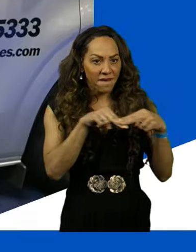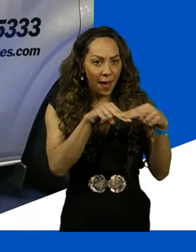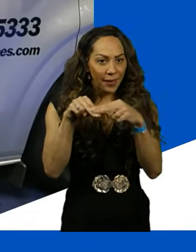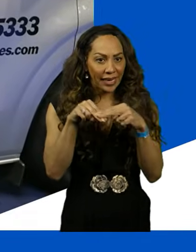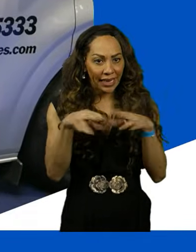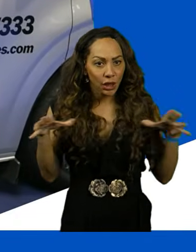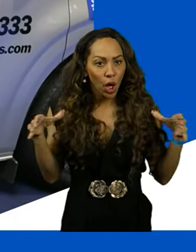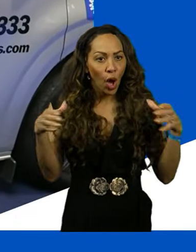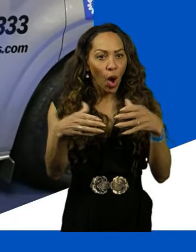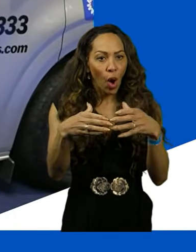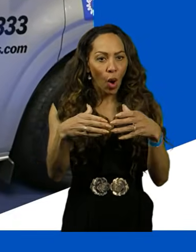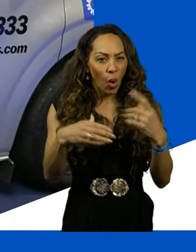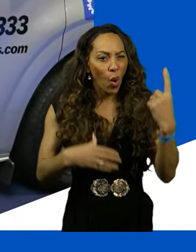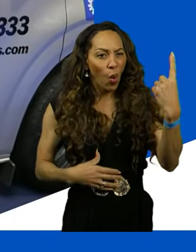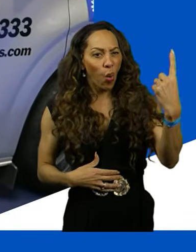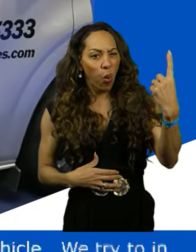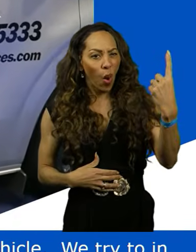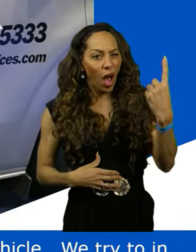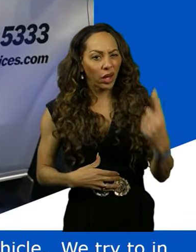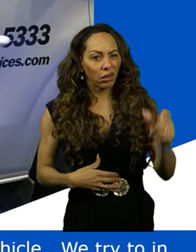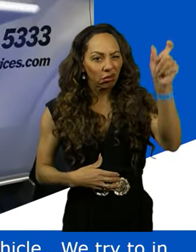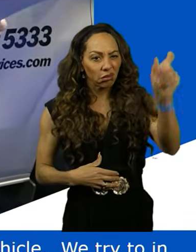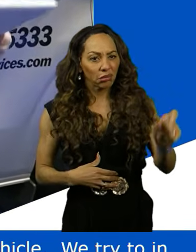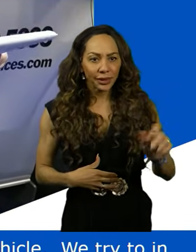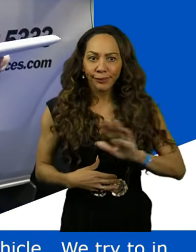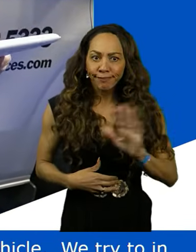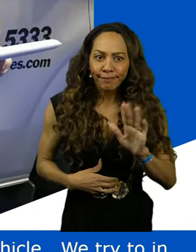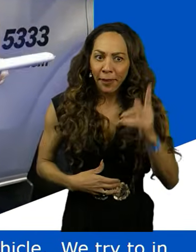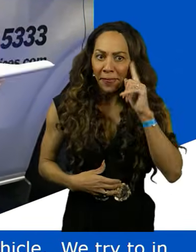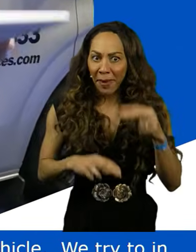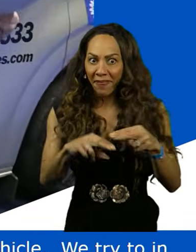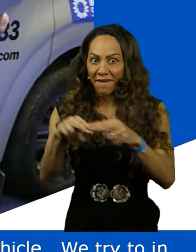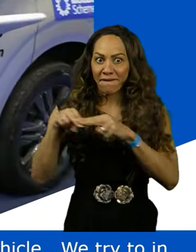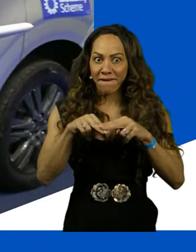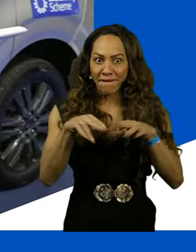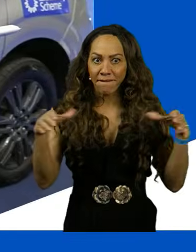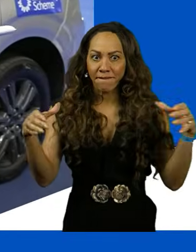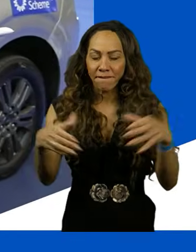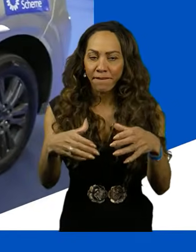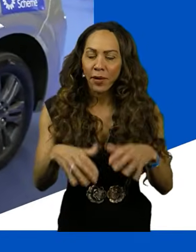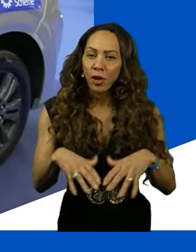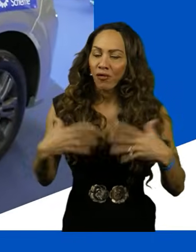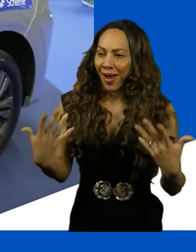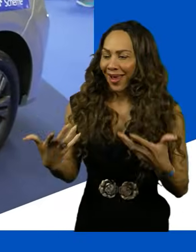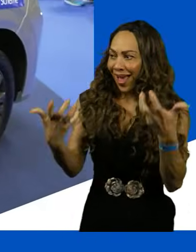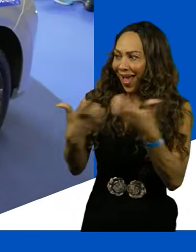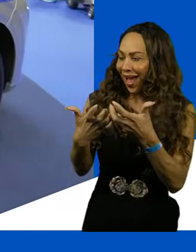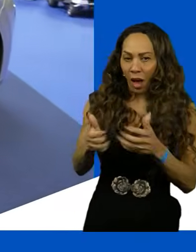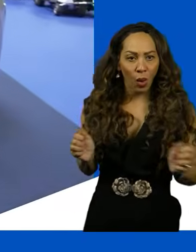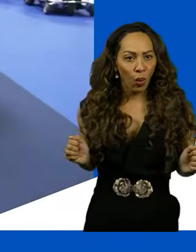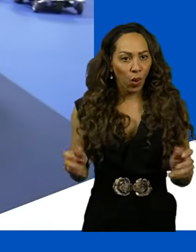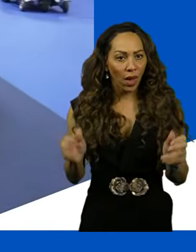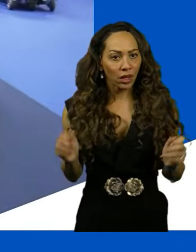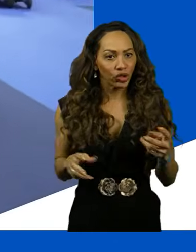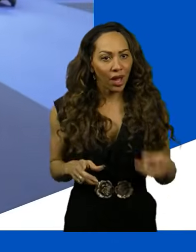person. Fantastic. So I guess the next question is, how does someone in a wheelchair get in the vehicle? Okay.